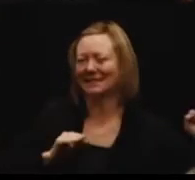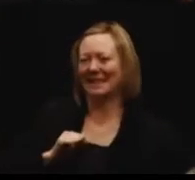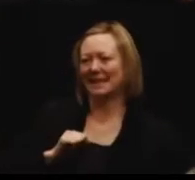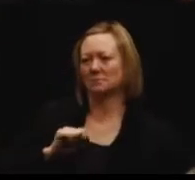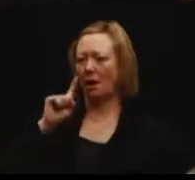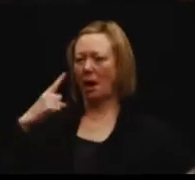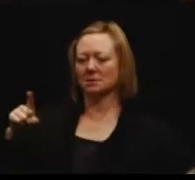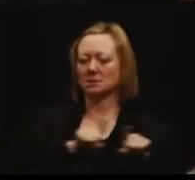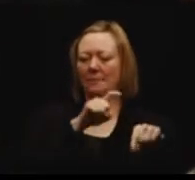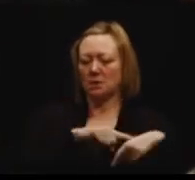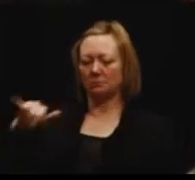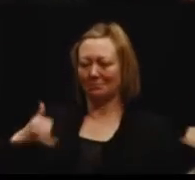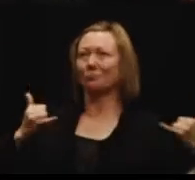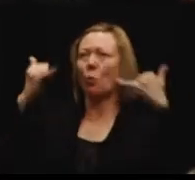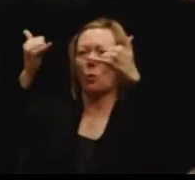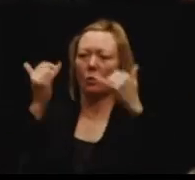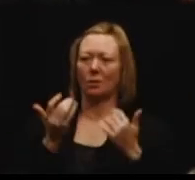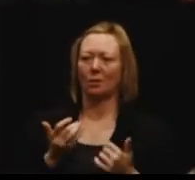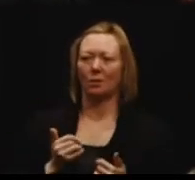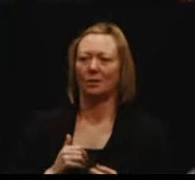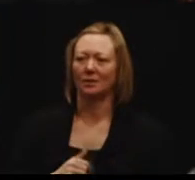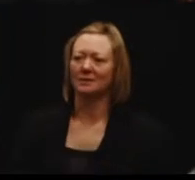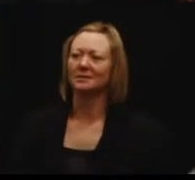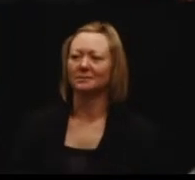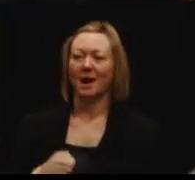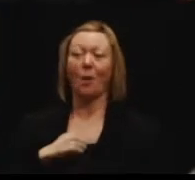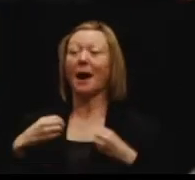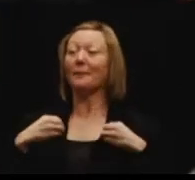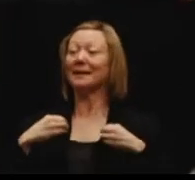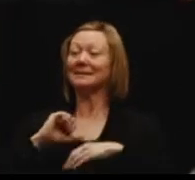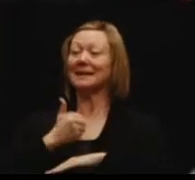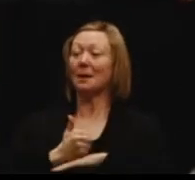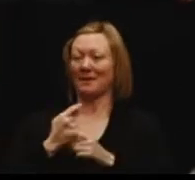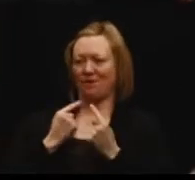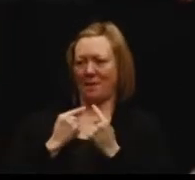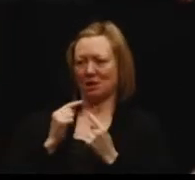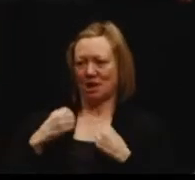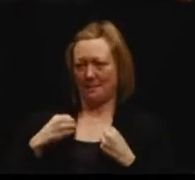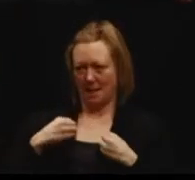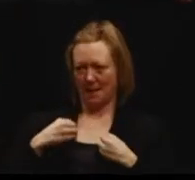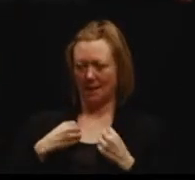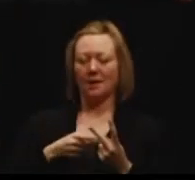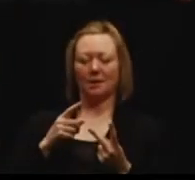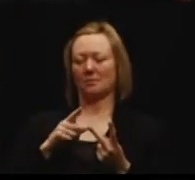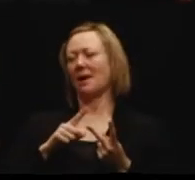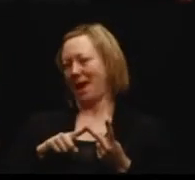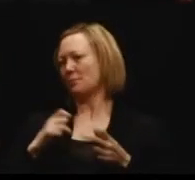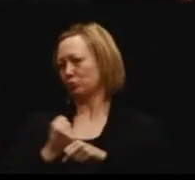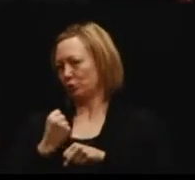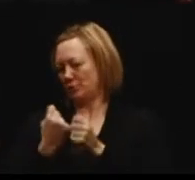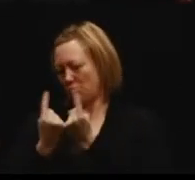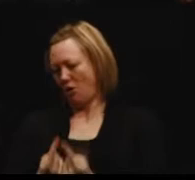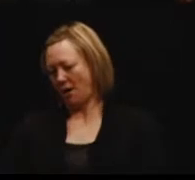we set up is essentially a information company as well as producing products. So